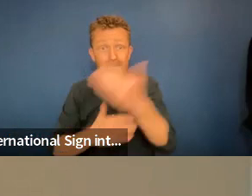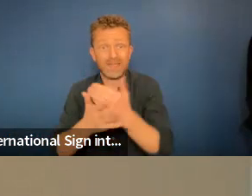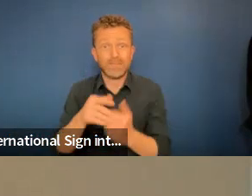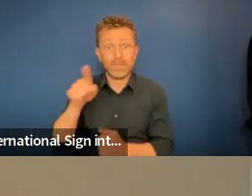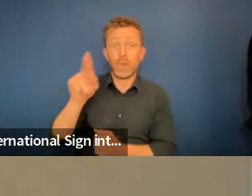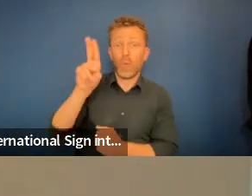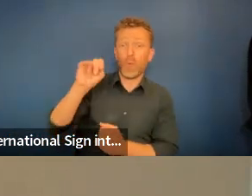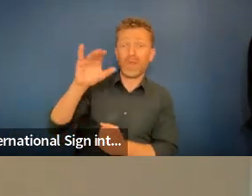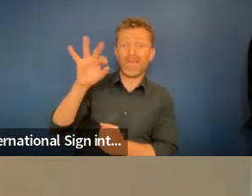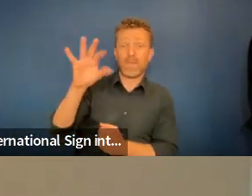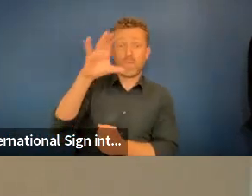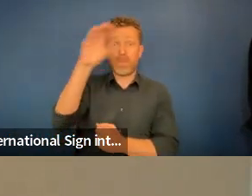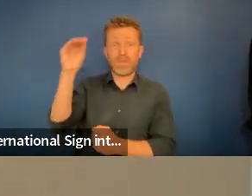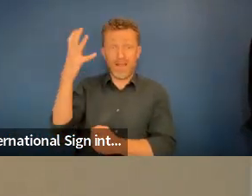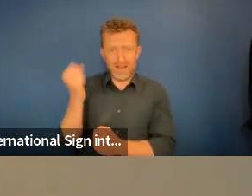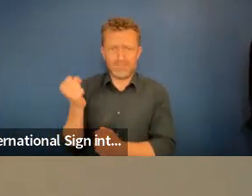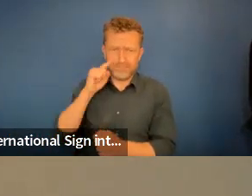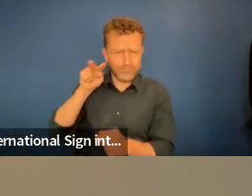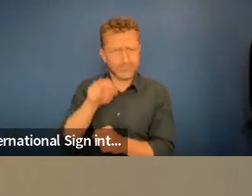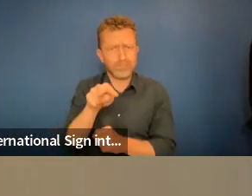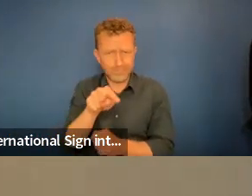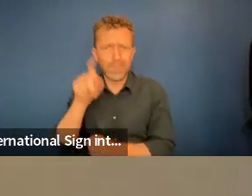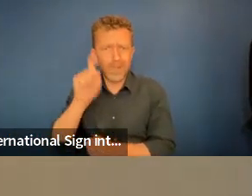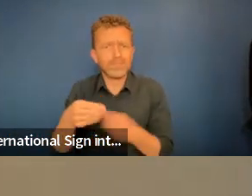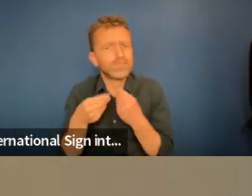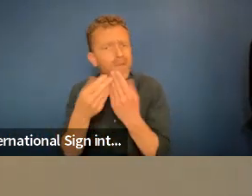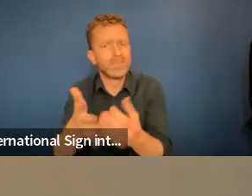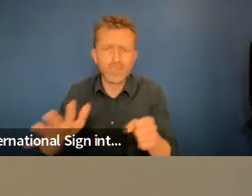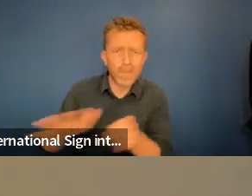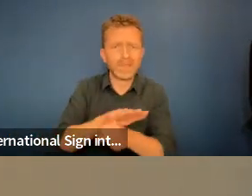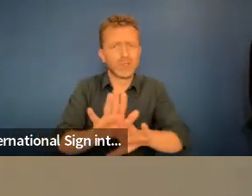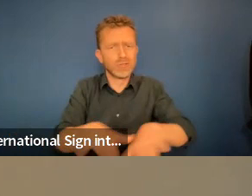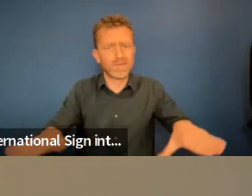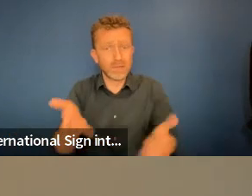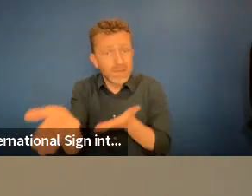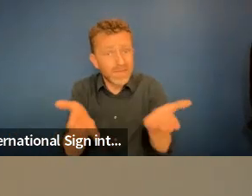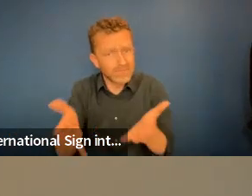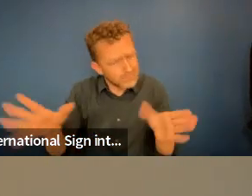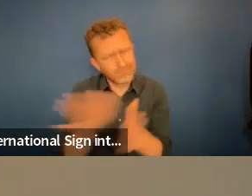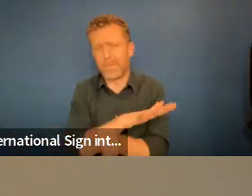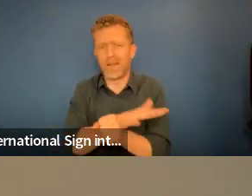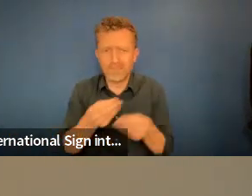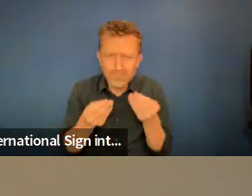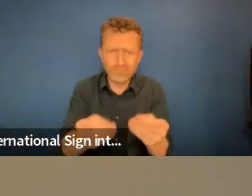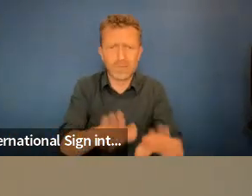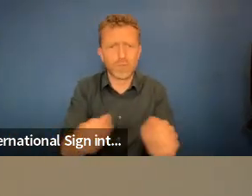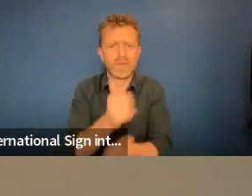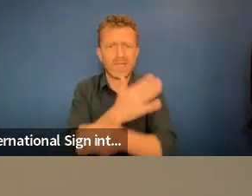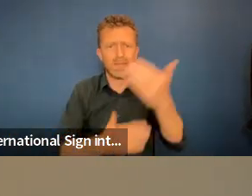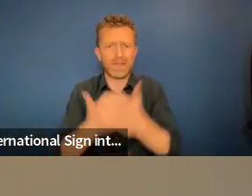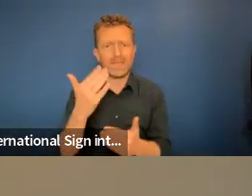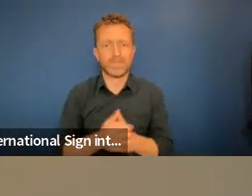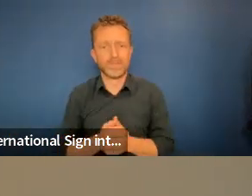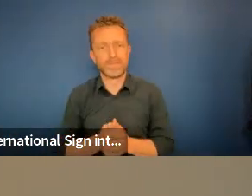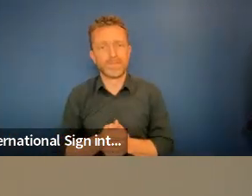with disabilities. One of which is the University of the Philippines, Philippine General Hospital, where we are at right